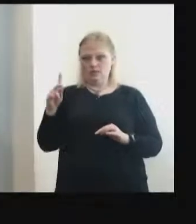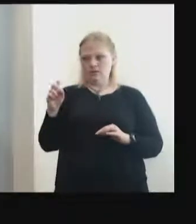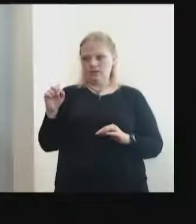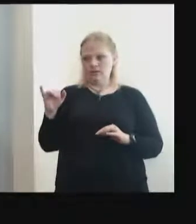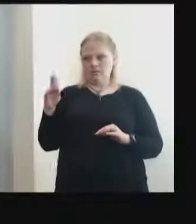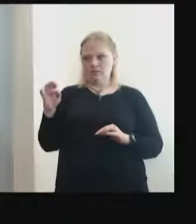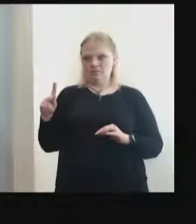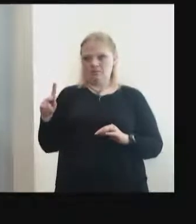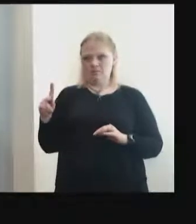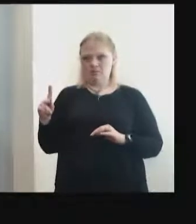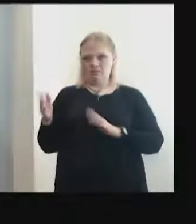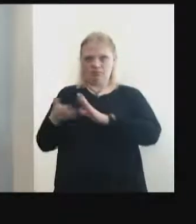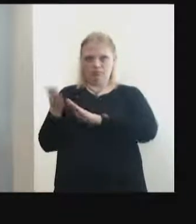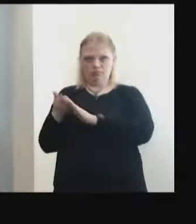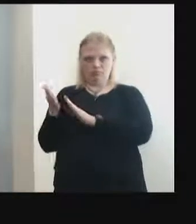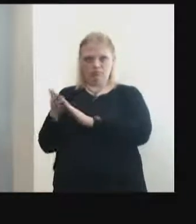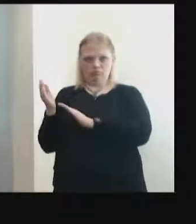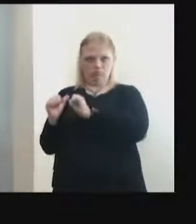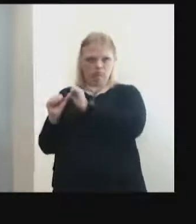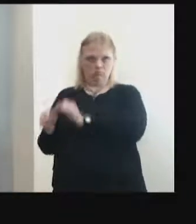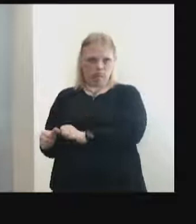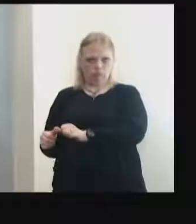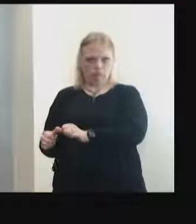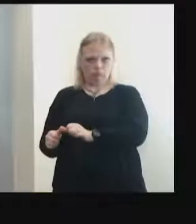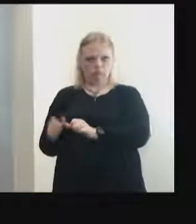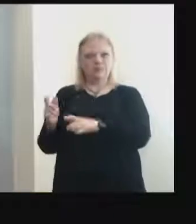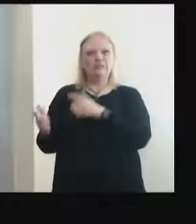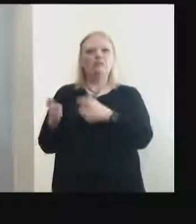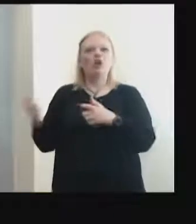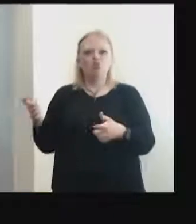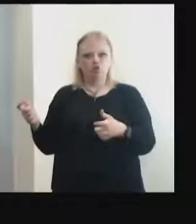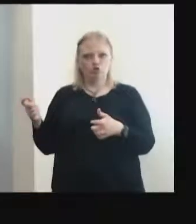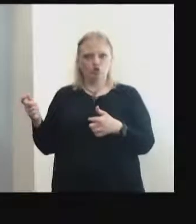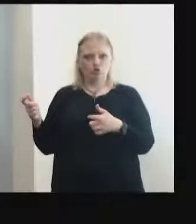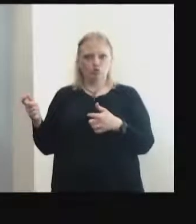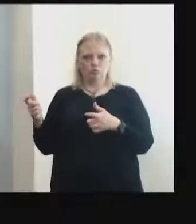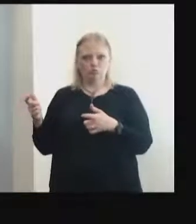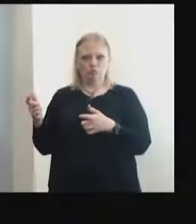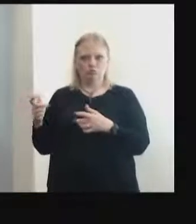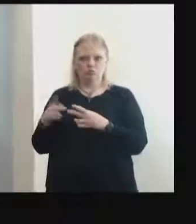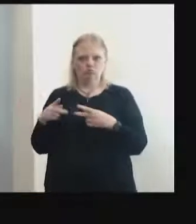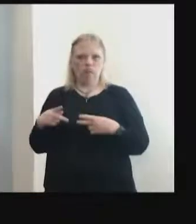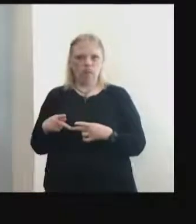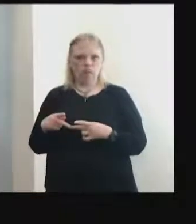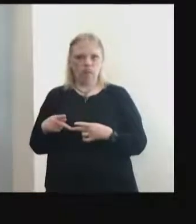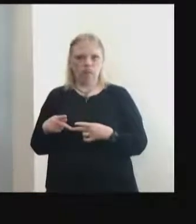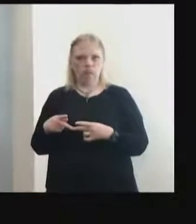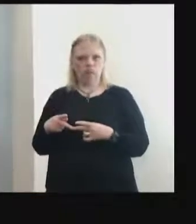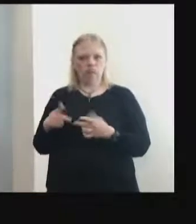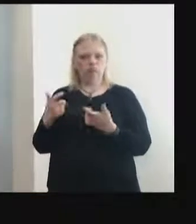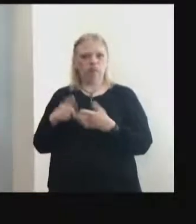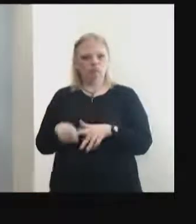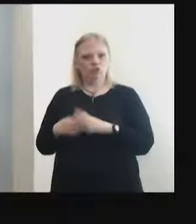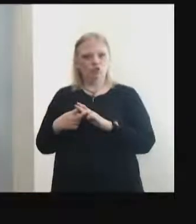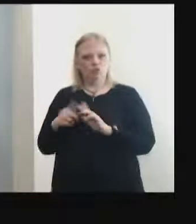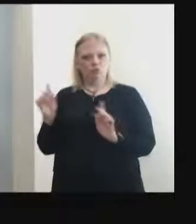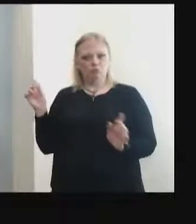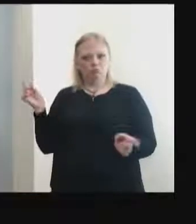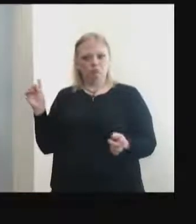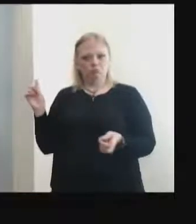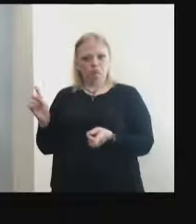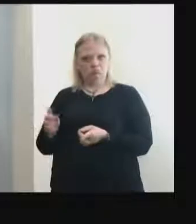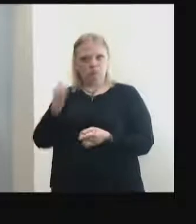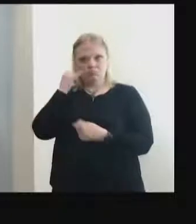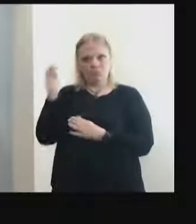Center. Those were our kind of large vaccination sites, and we're kind of winding those down. So if you plan on going to